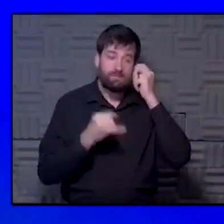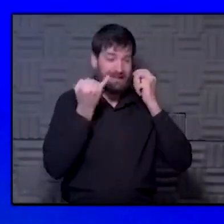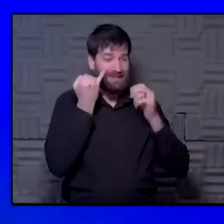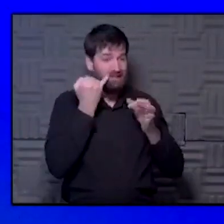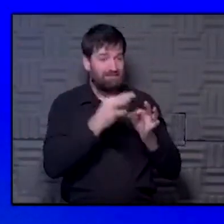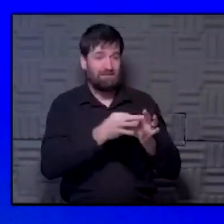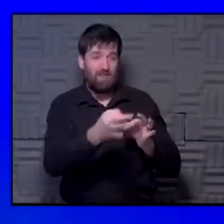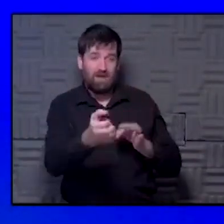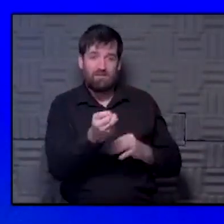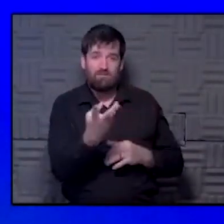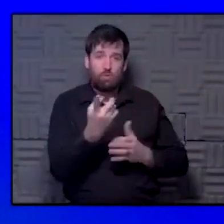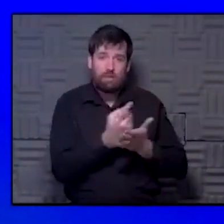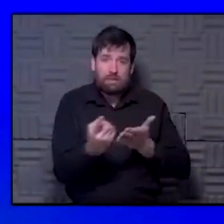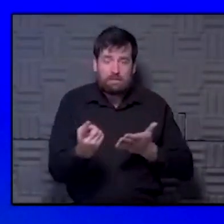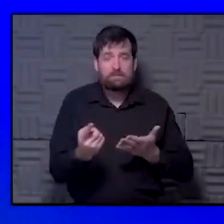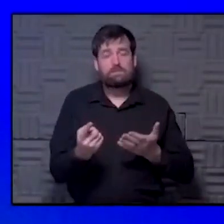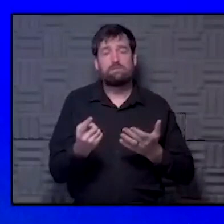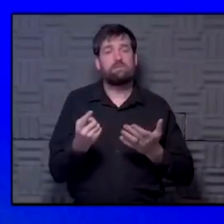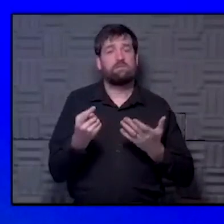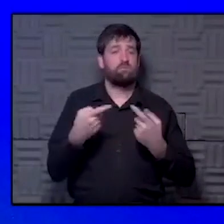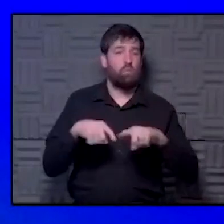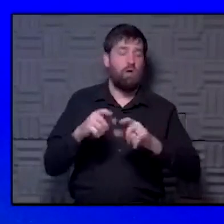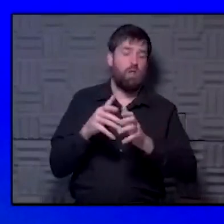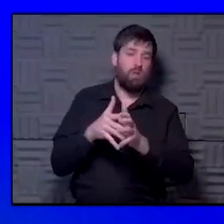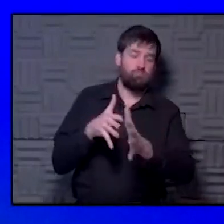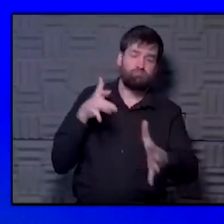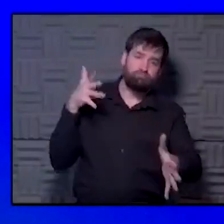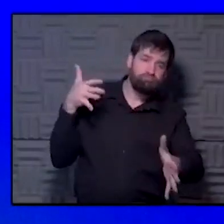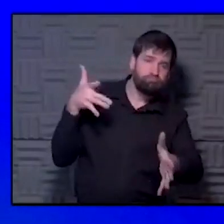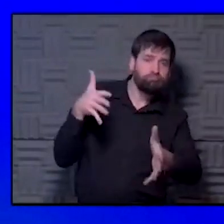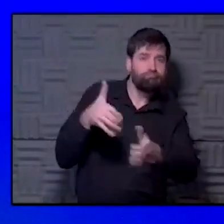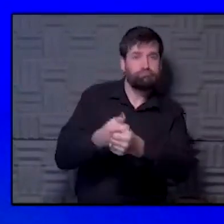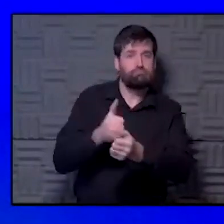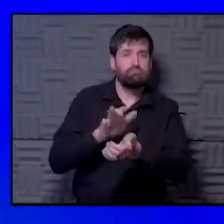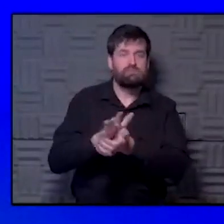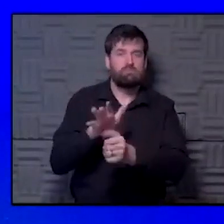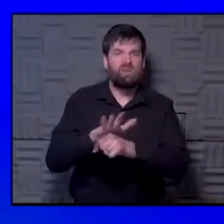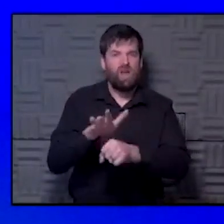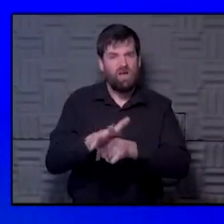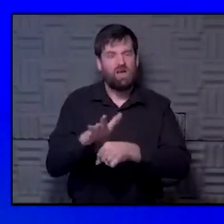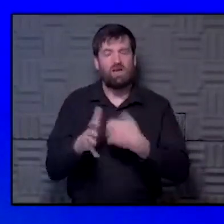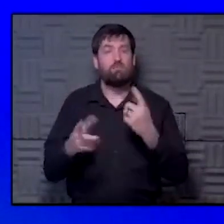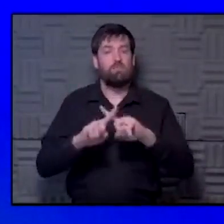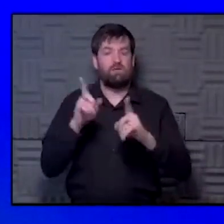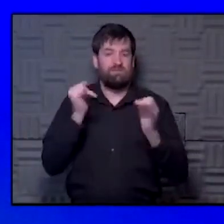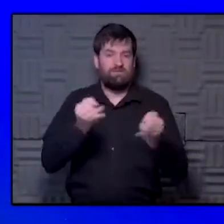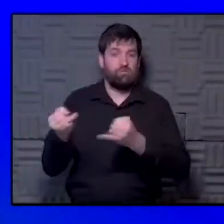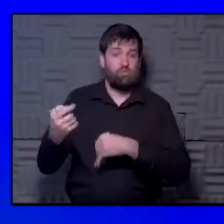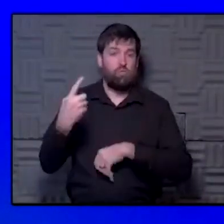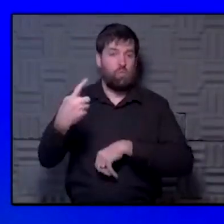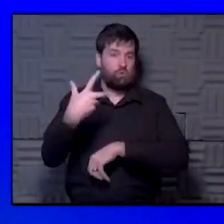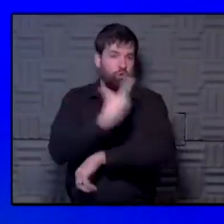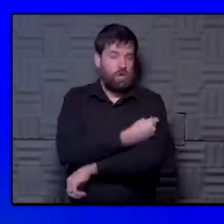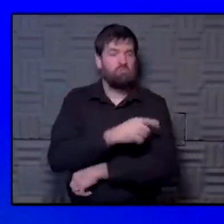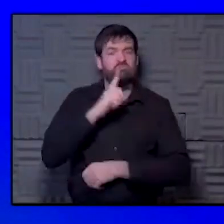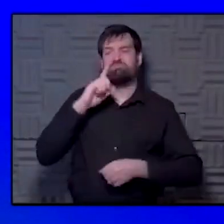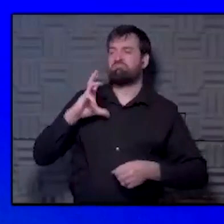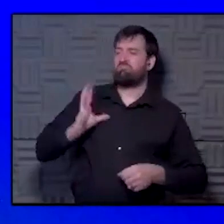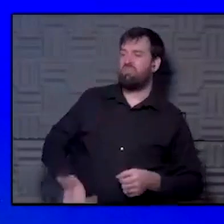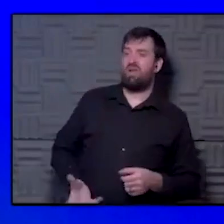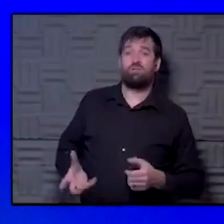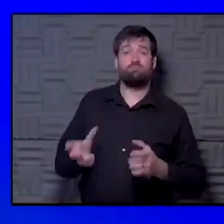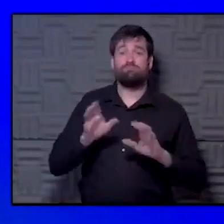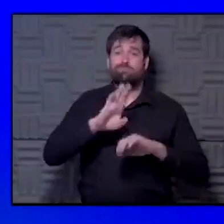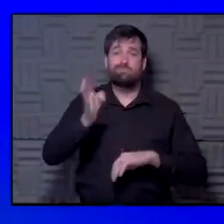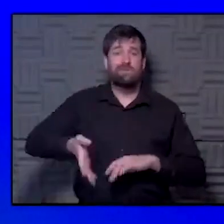delayed by a few weeks while the supply gets ramped back up. Because individually, we know you get one shot, you think you're okay, you haven't been